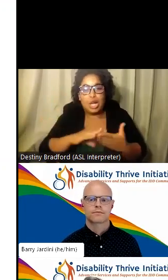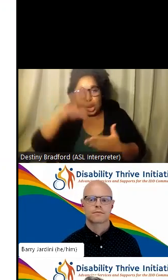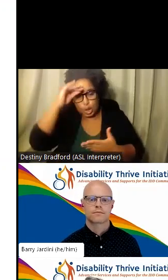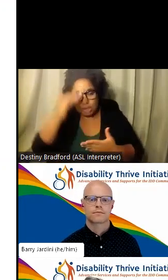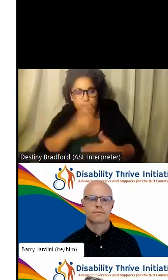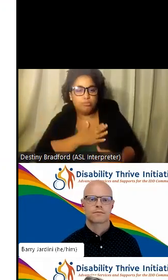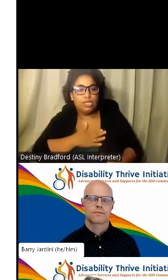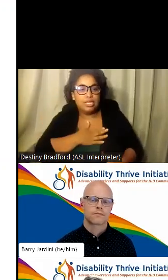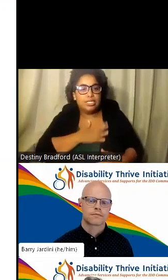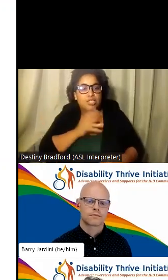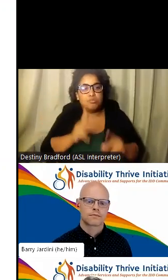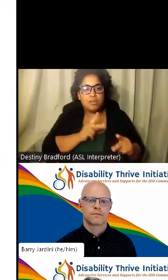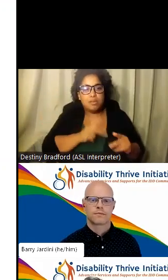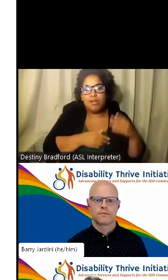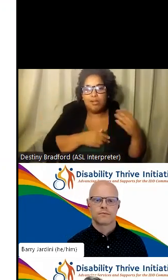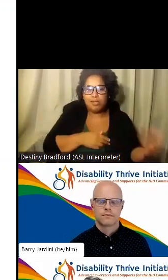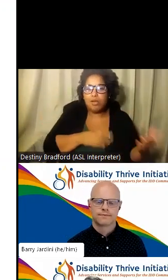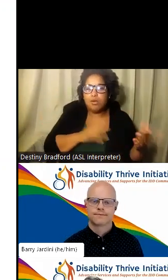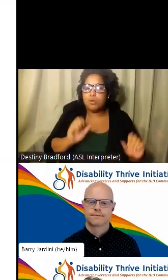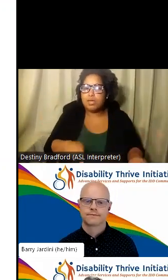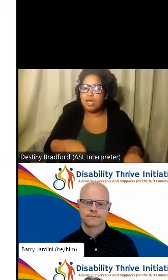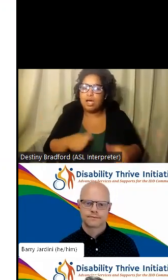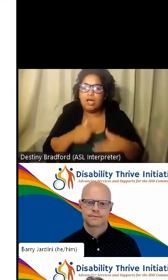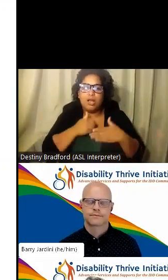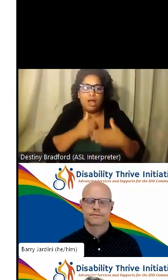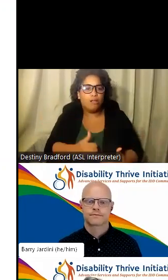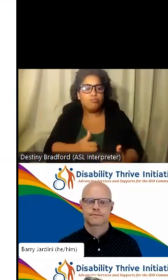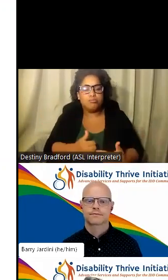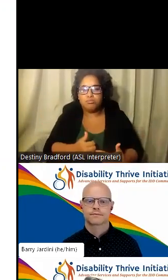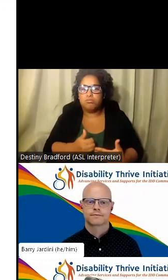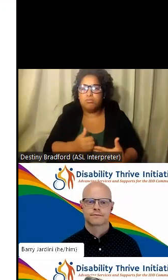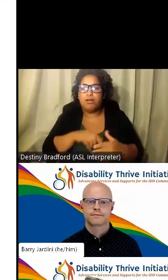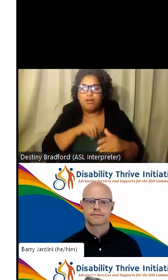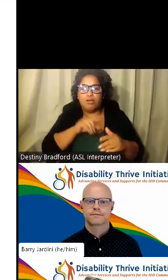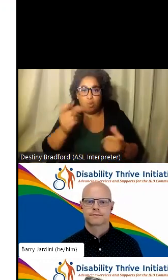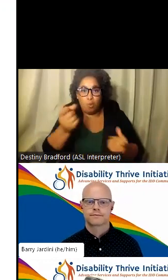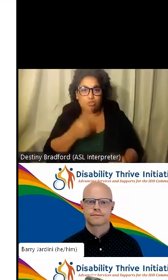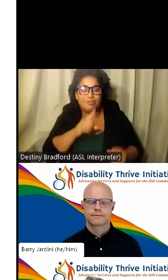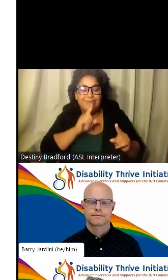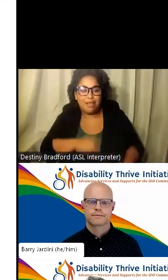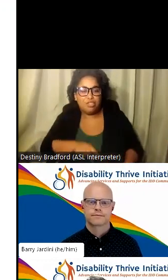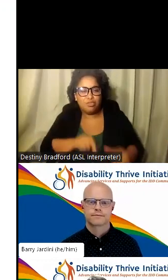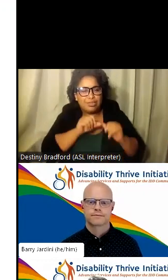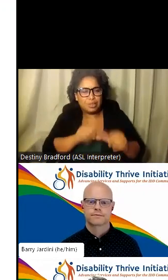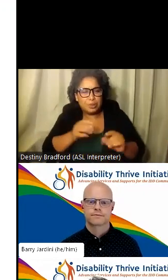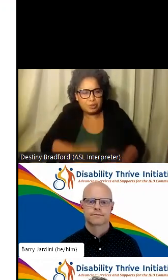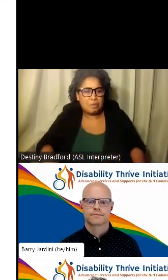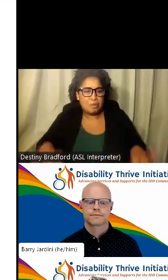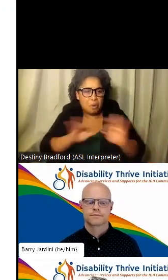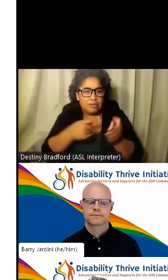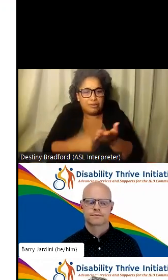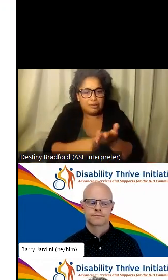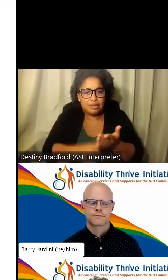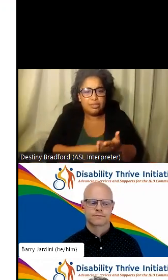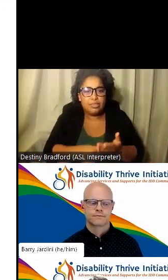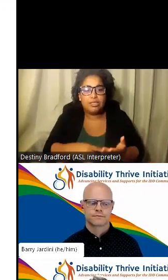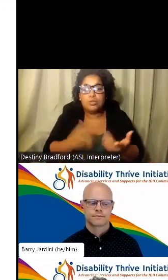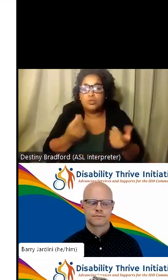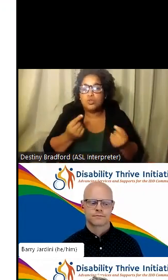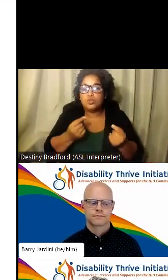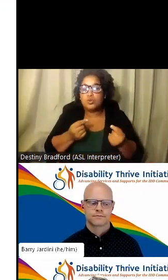there who can answer these questions, and we can continue these really important conversations. You can simply go